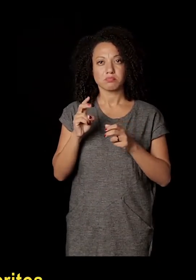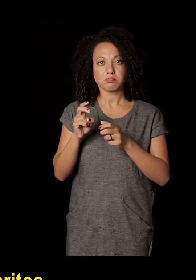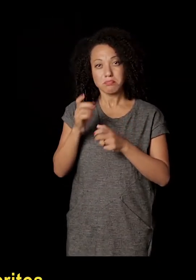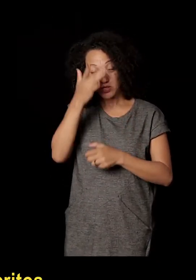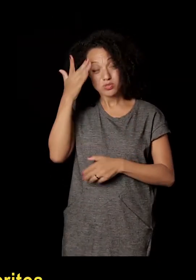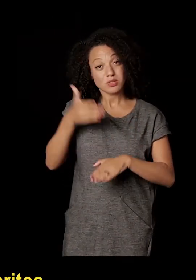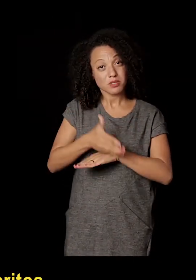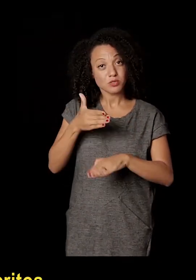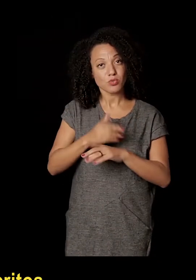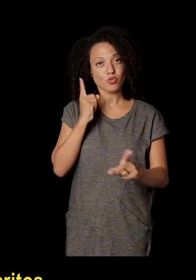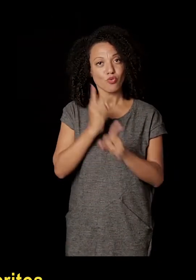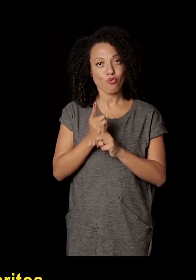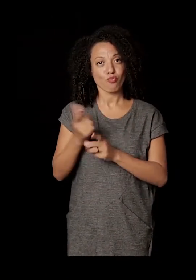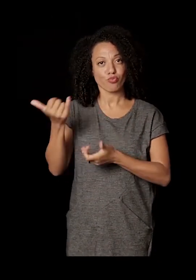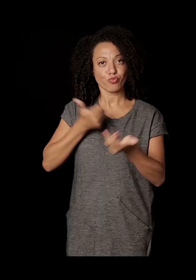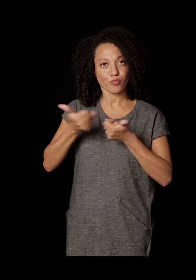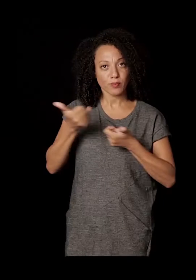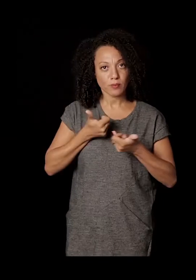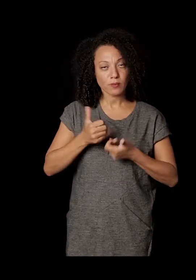registrants who have been at the meeting place.